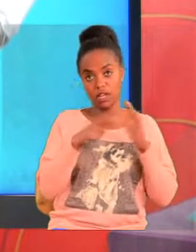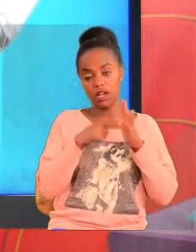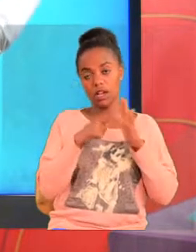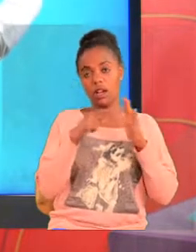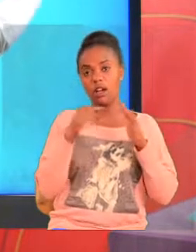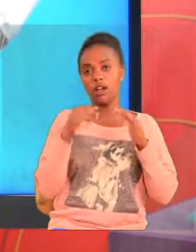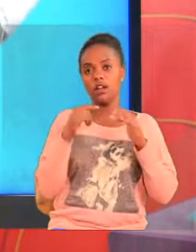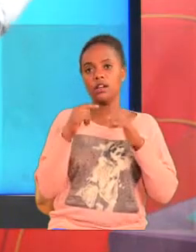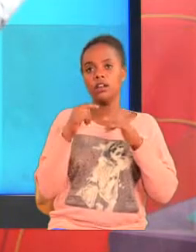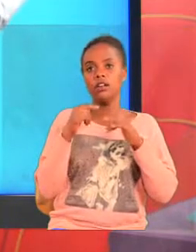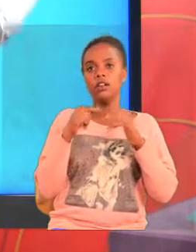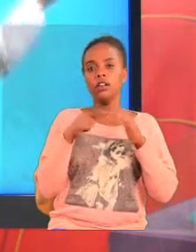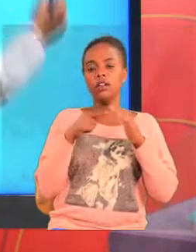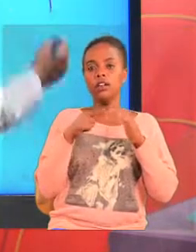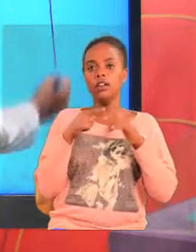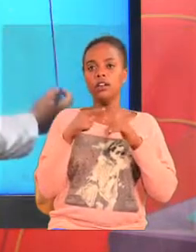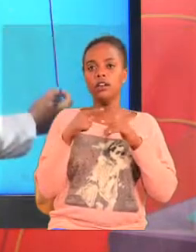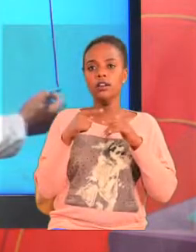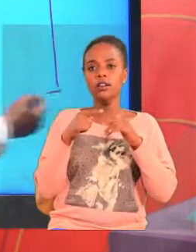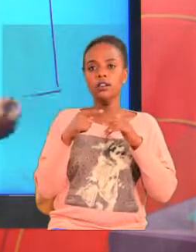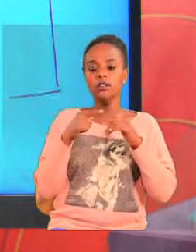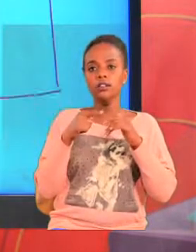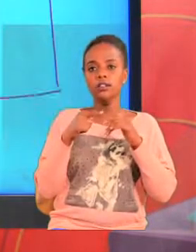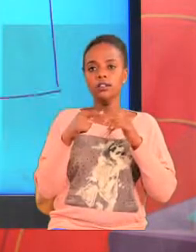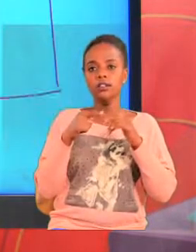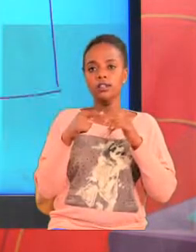implies Q.